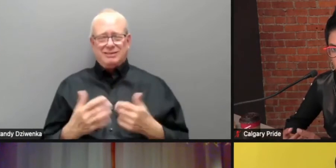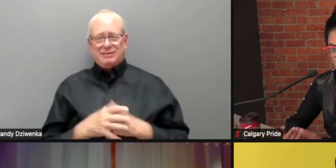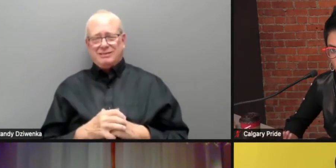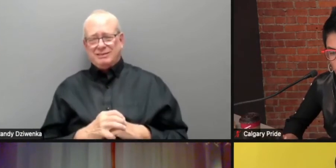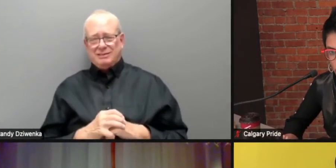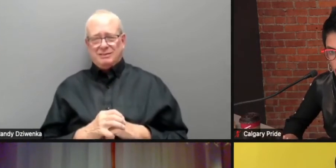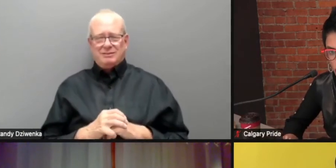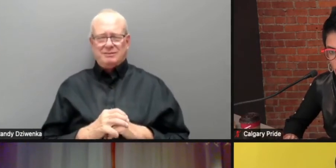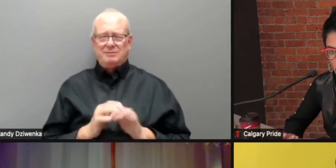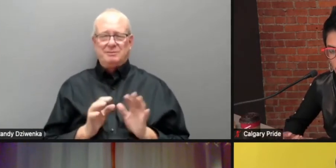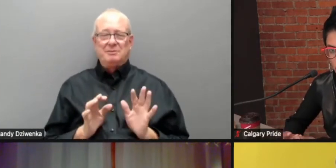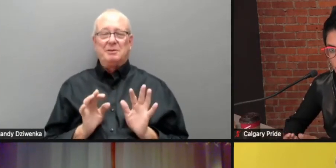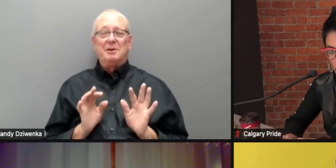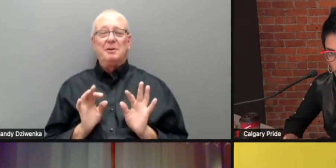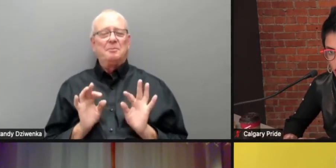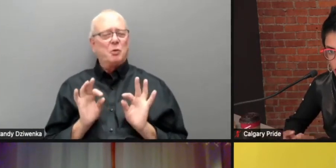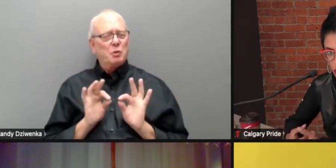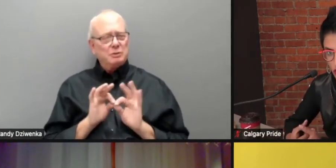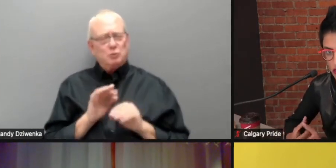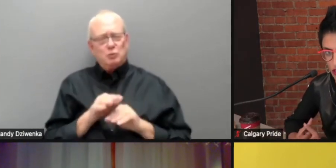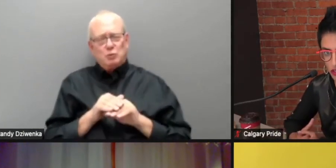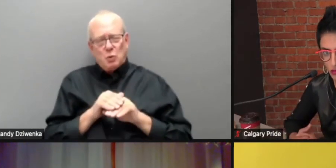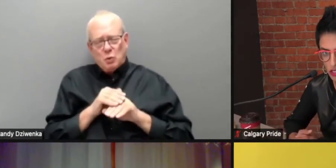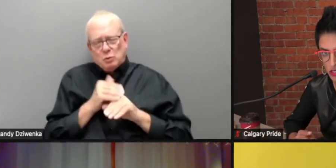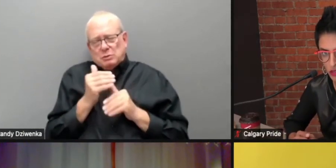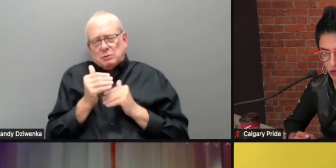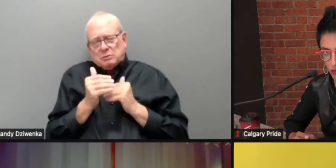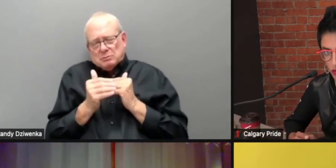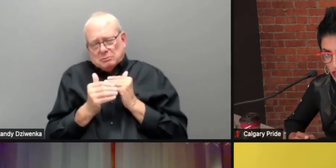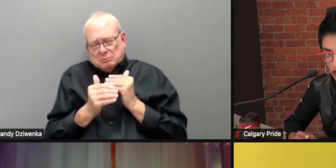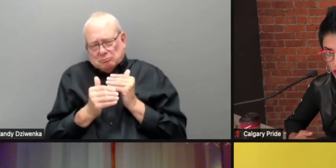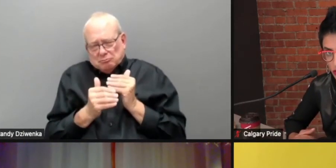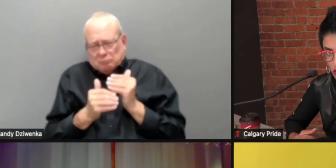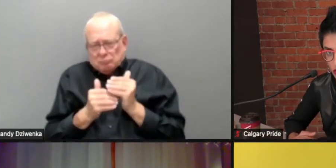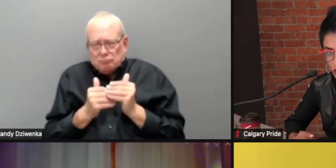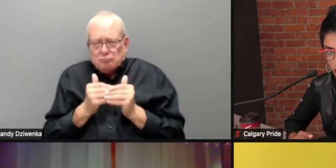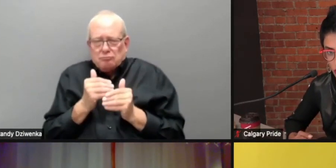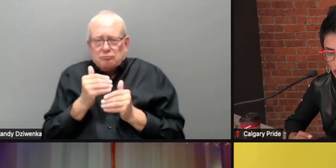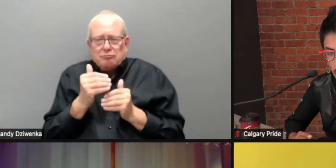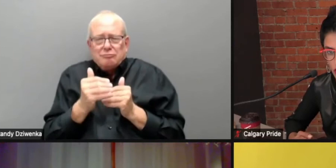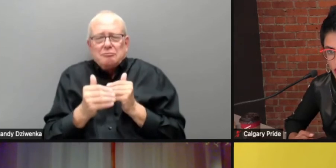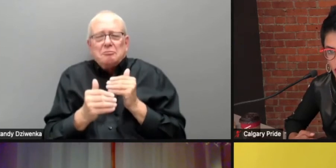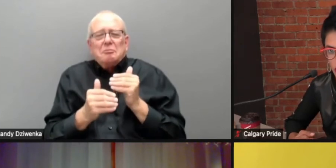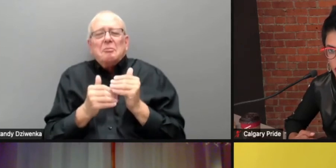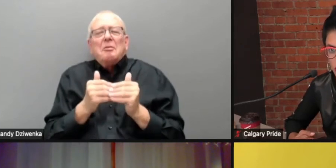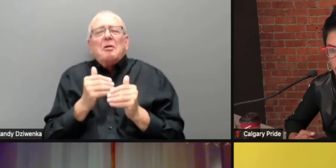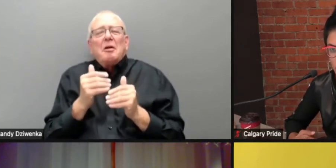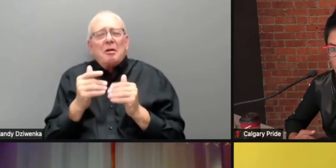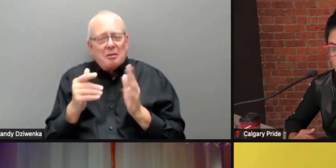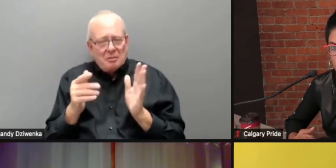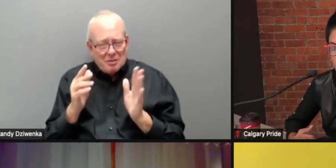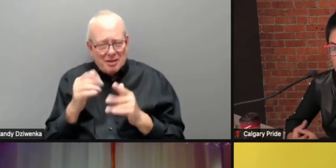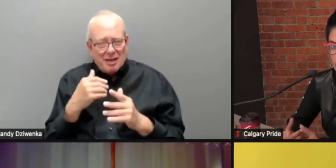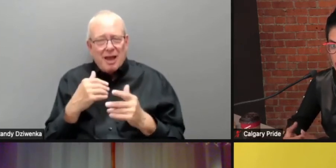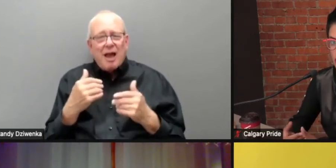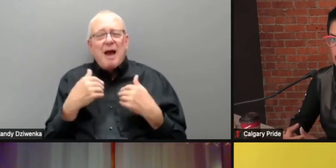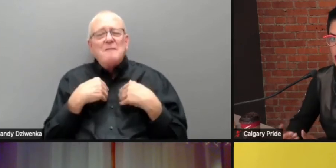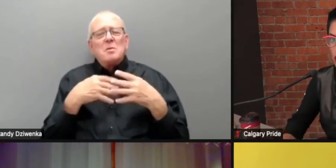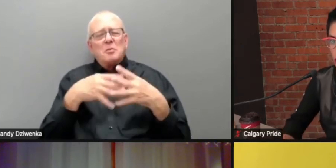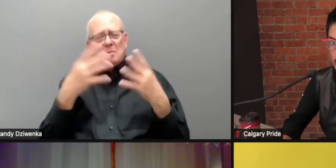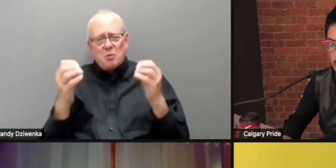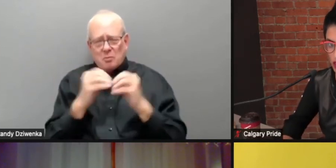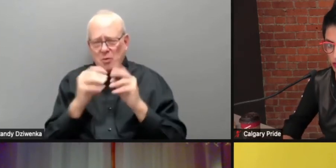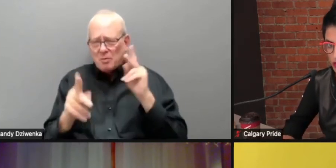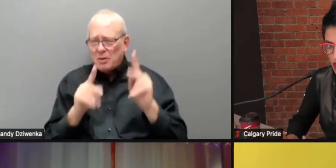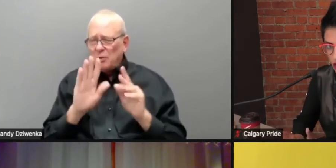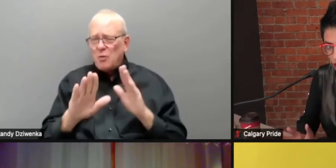of acknowledging that there are 2S LGBTQ plus folks in your community, and just taking